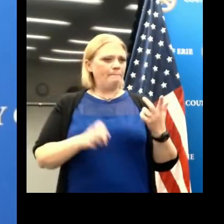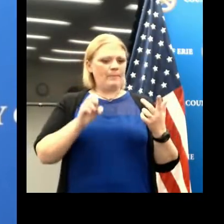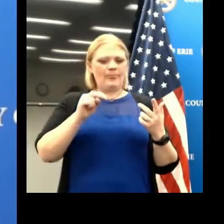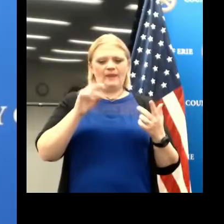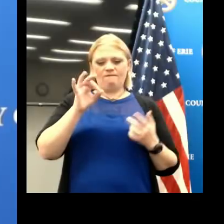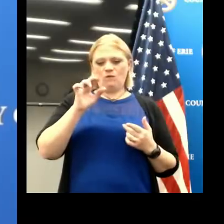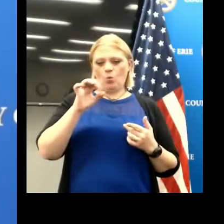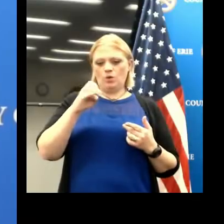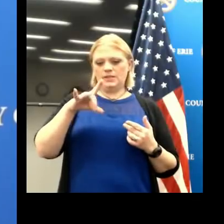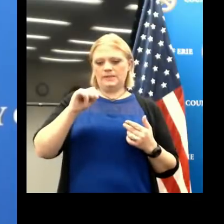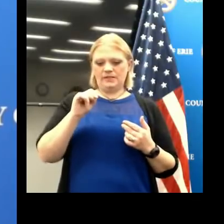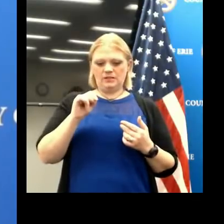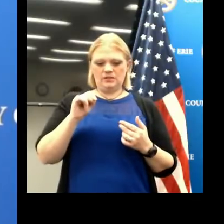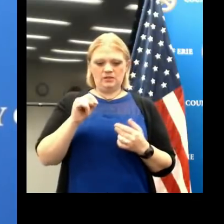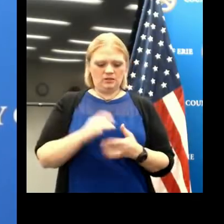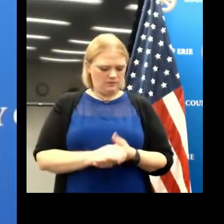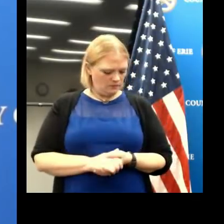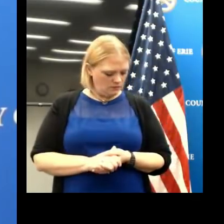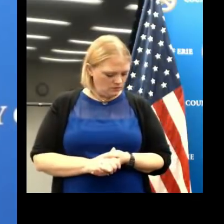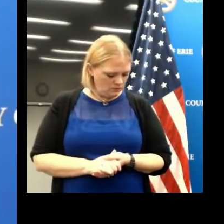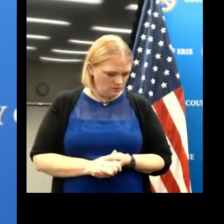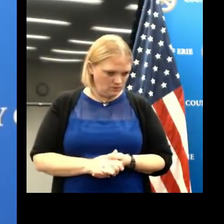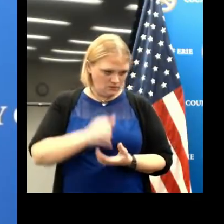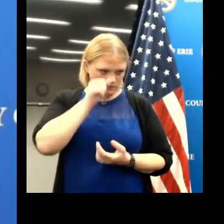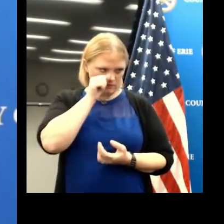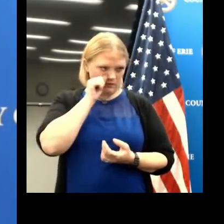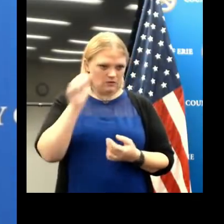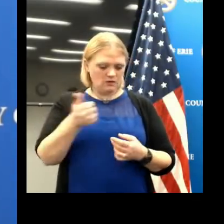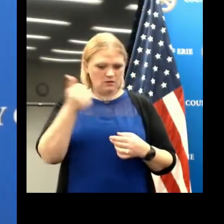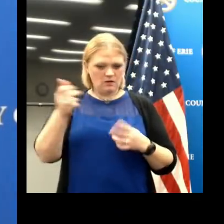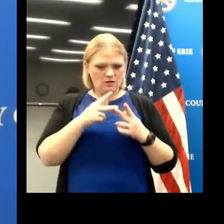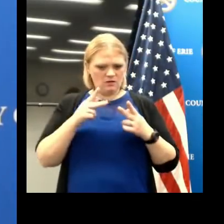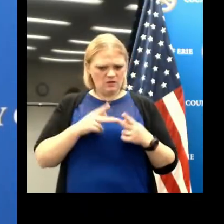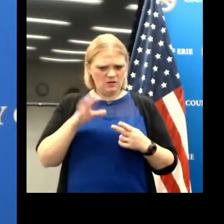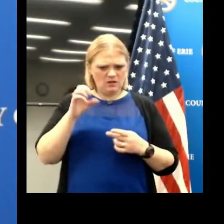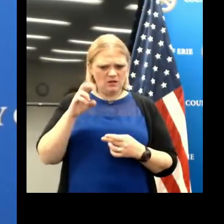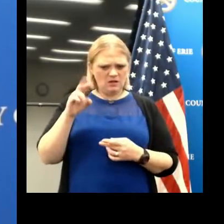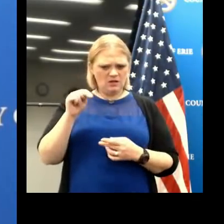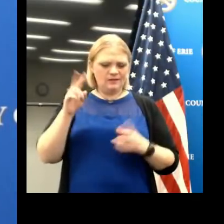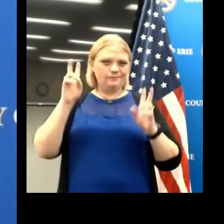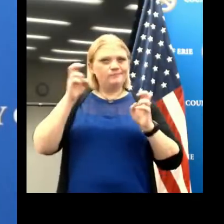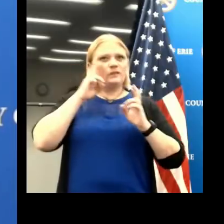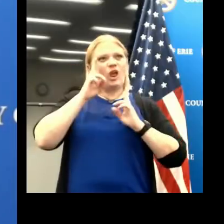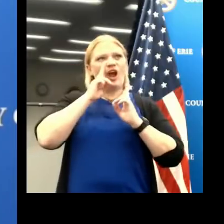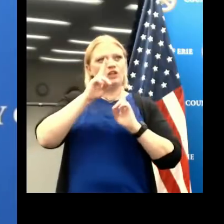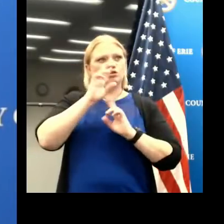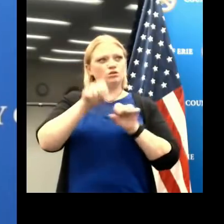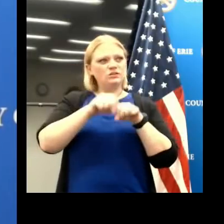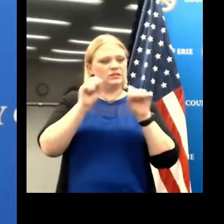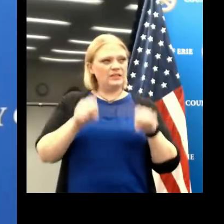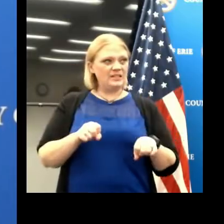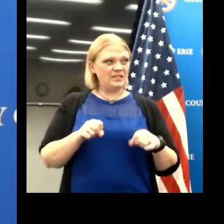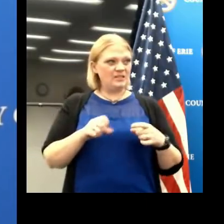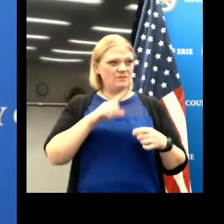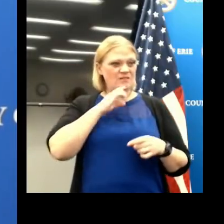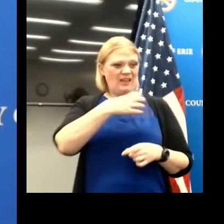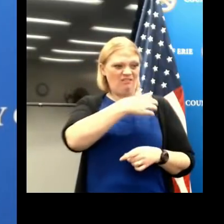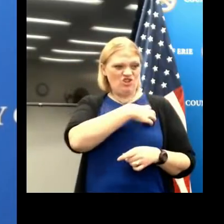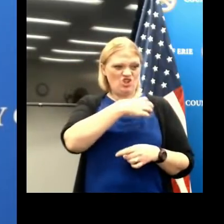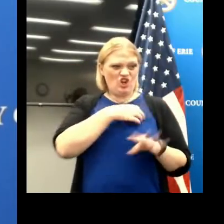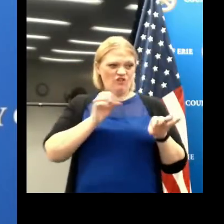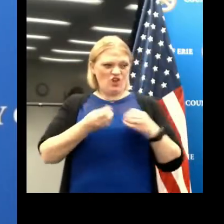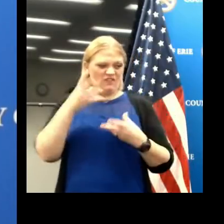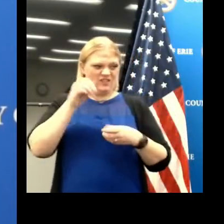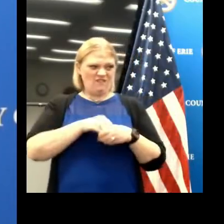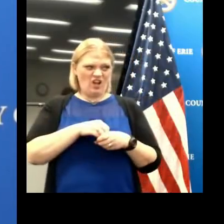I know other places, I think Connecticut called it the honor system. I mean, is the sheriff's office going to get